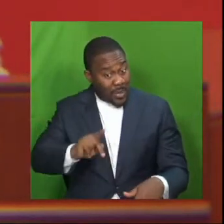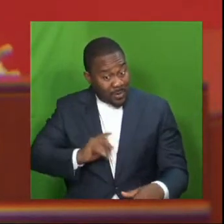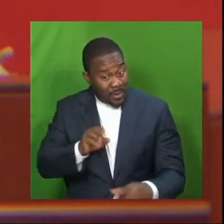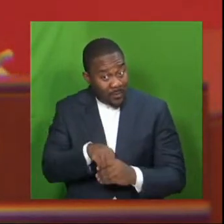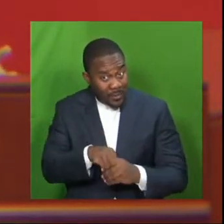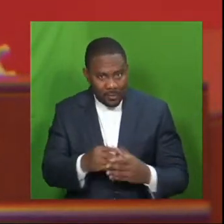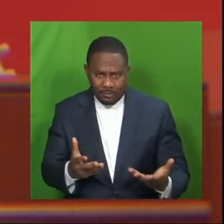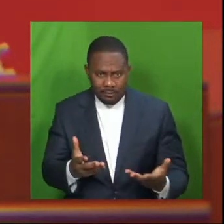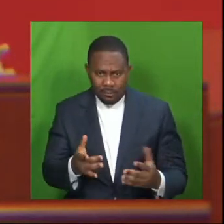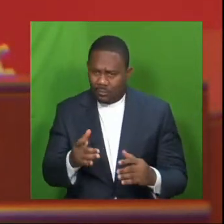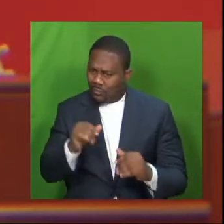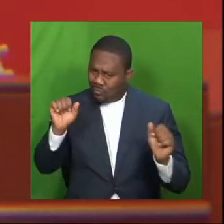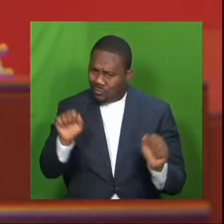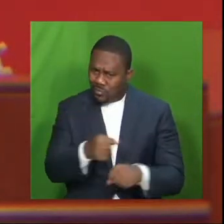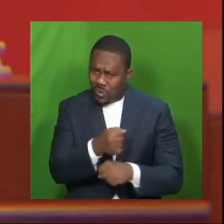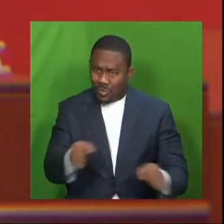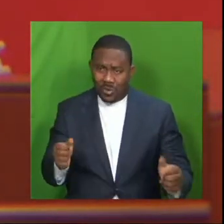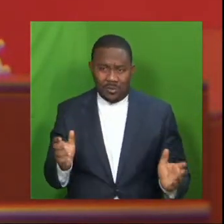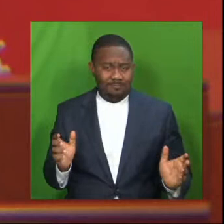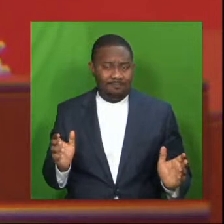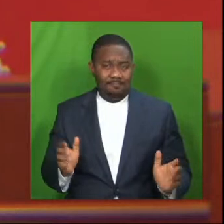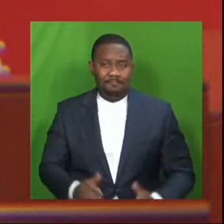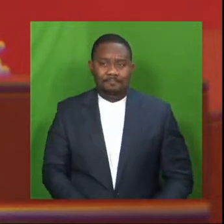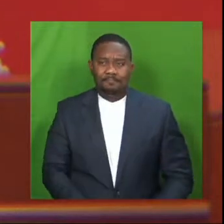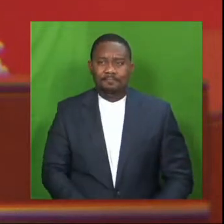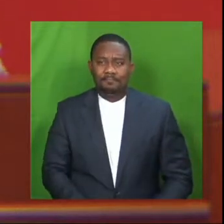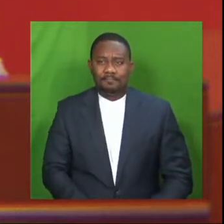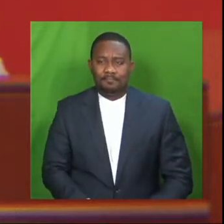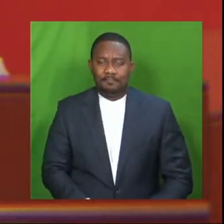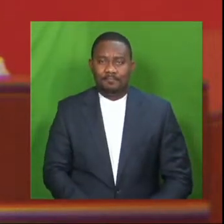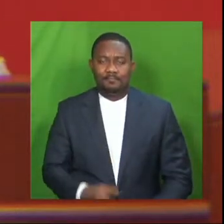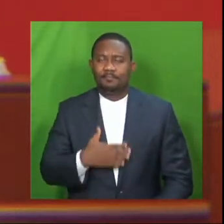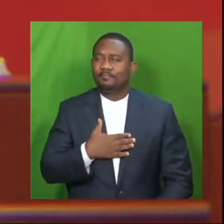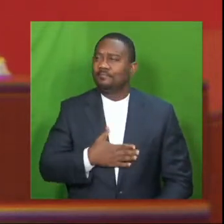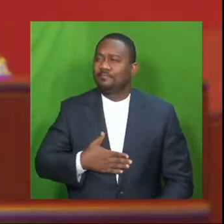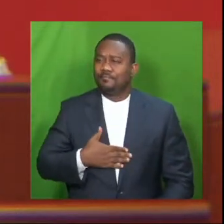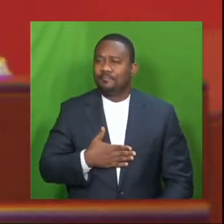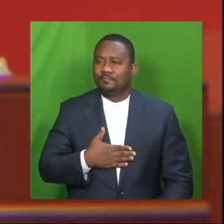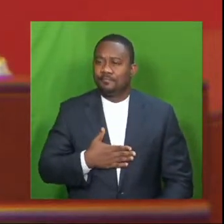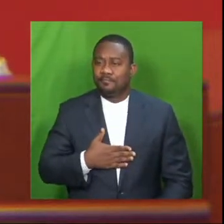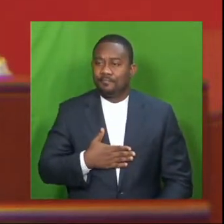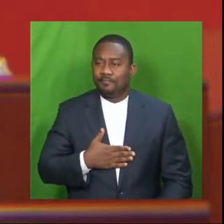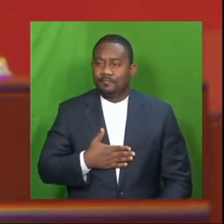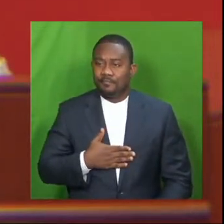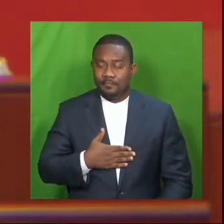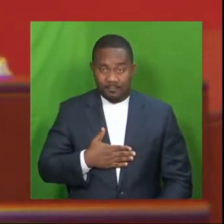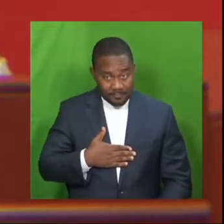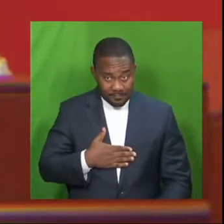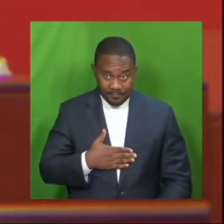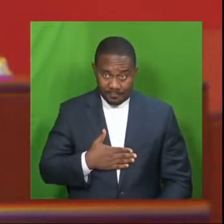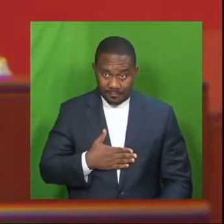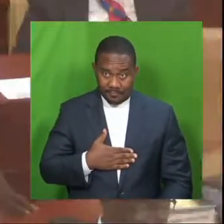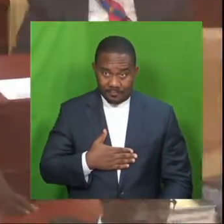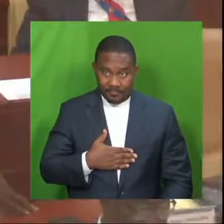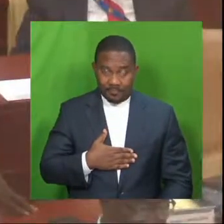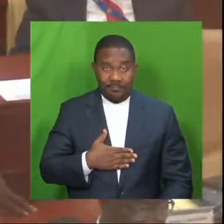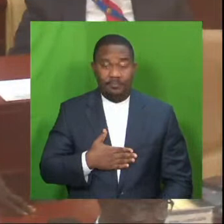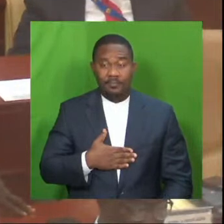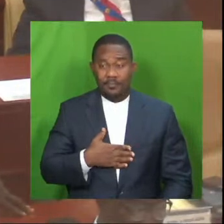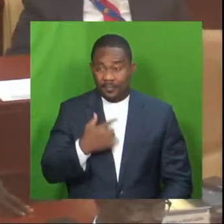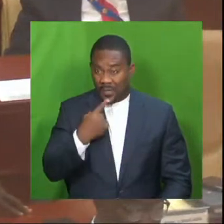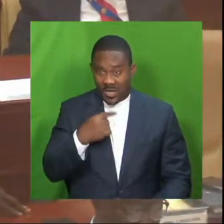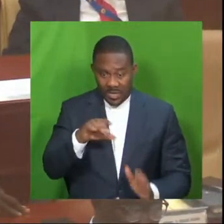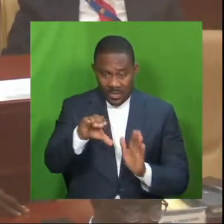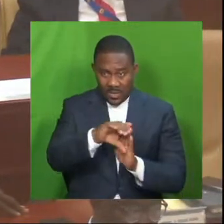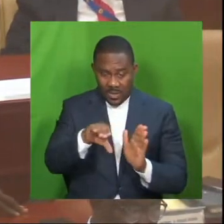It cannot be. Right, Honorable Speaker, with respect, I've stated the constitutional provision that